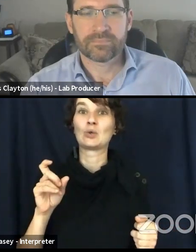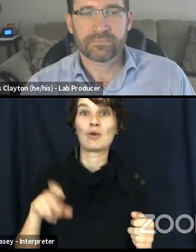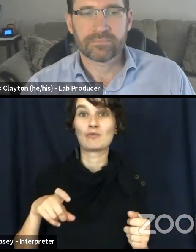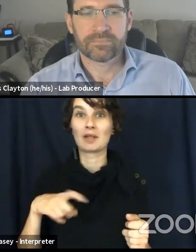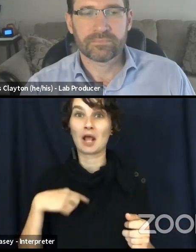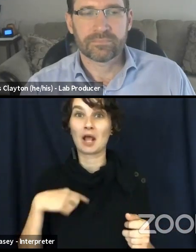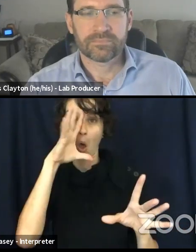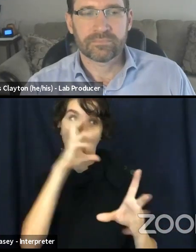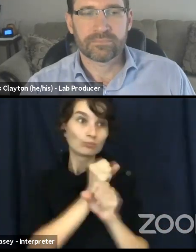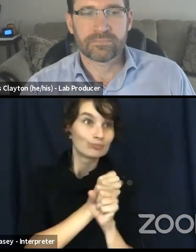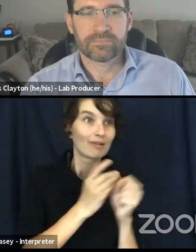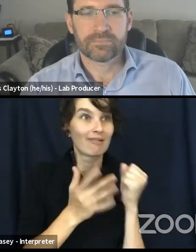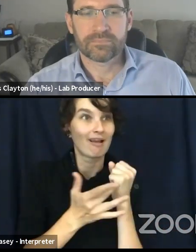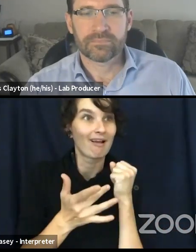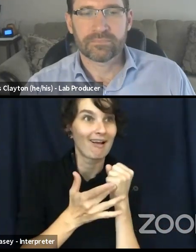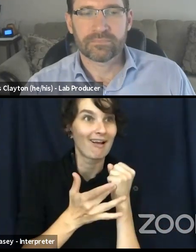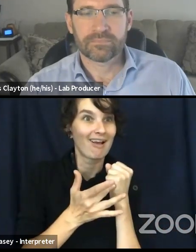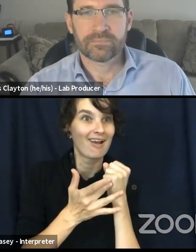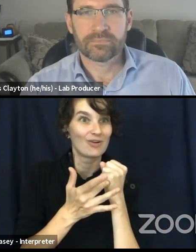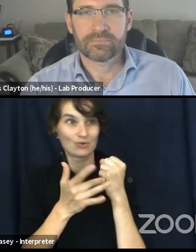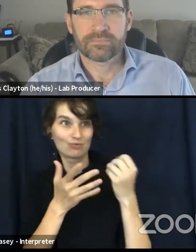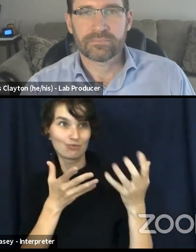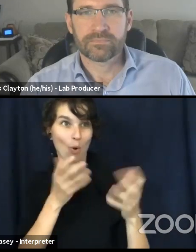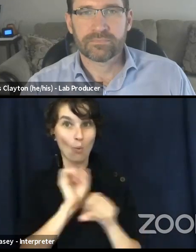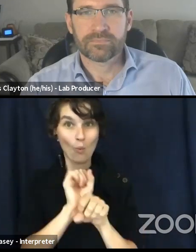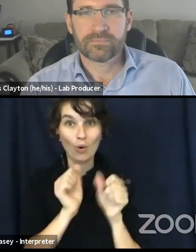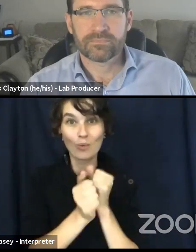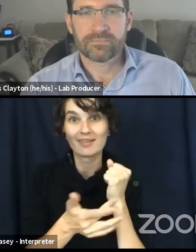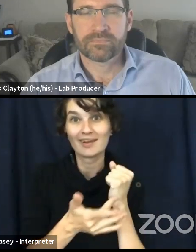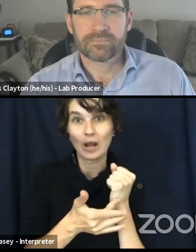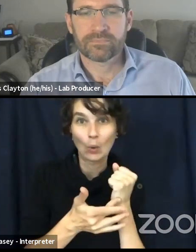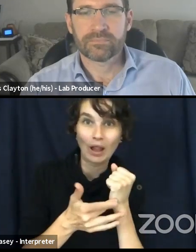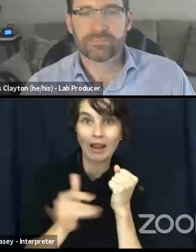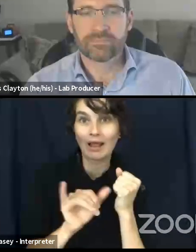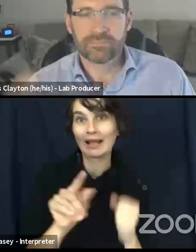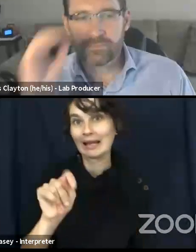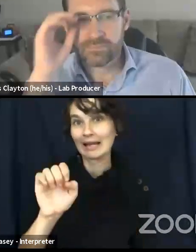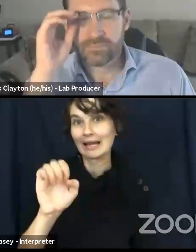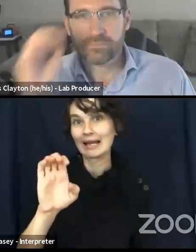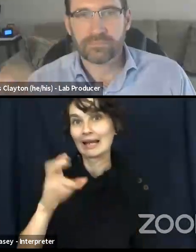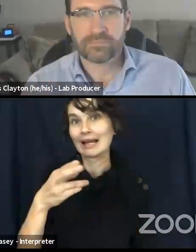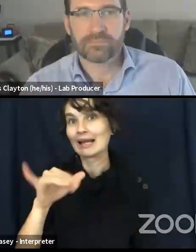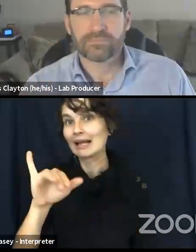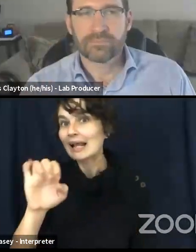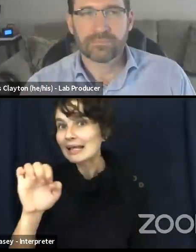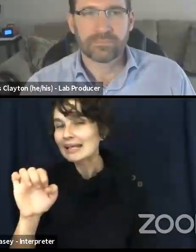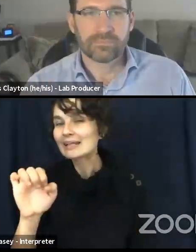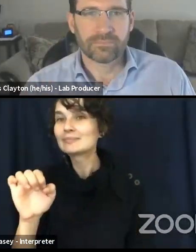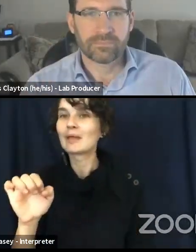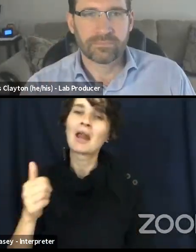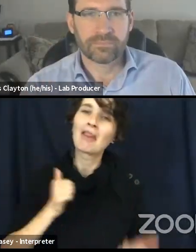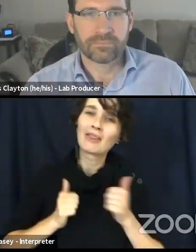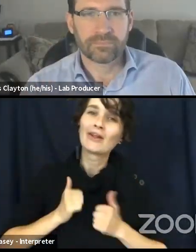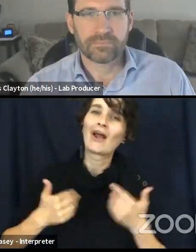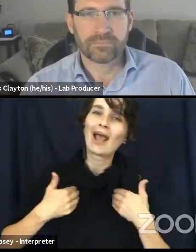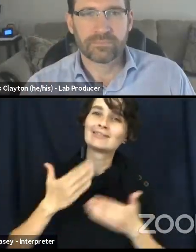in order to engage with tech, or you have to be a techie or something, which also, you know, theater has some of those